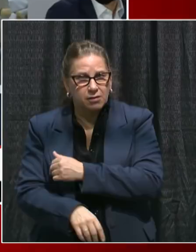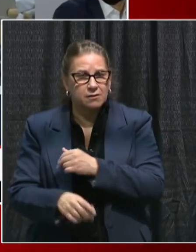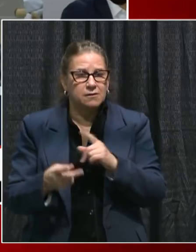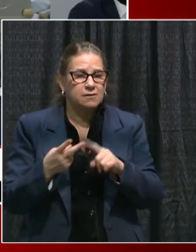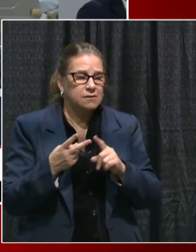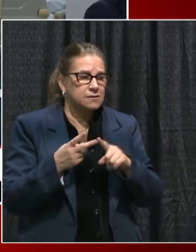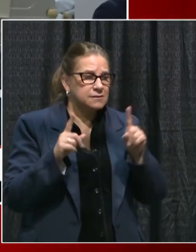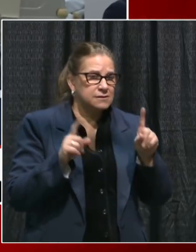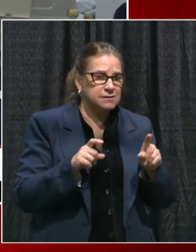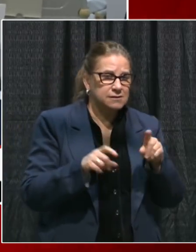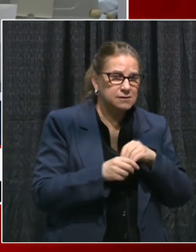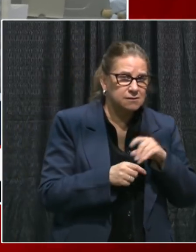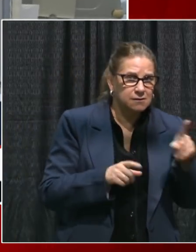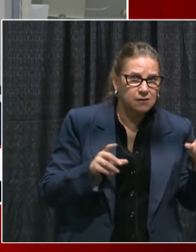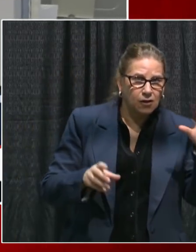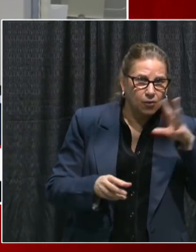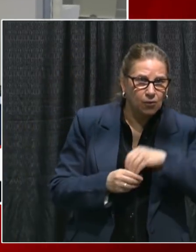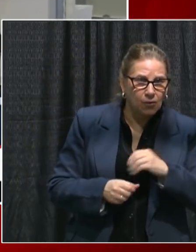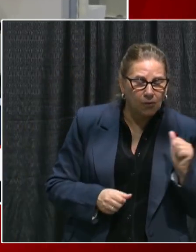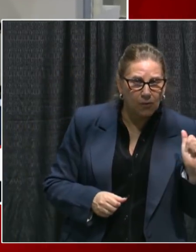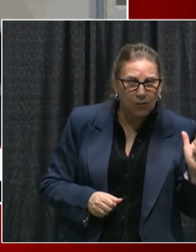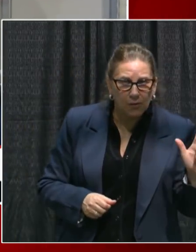test that's been done in the city?